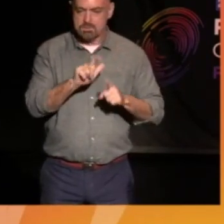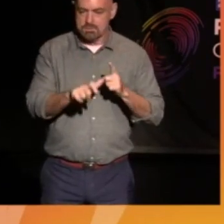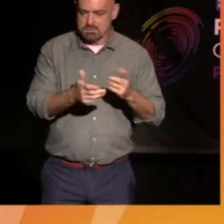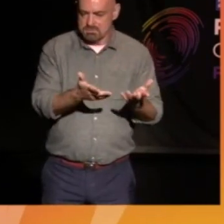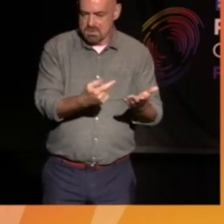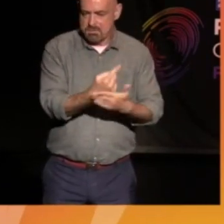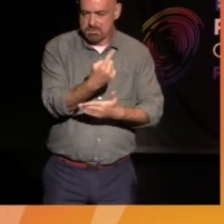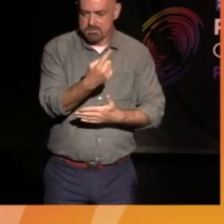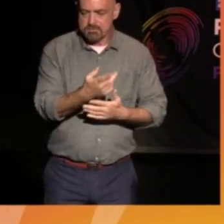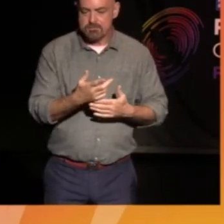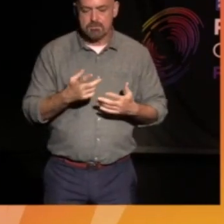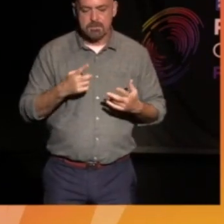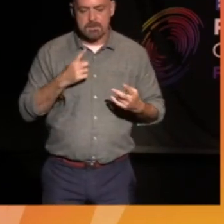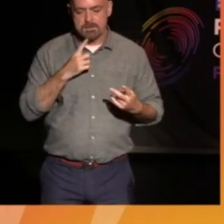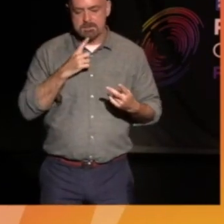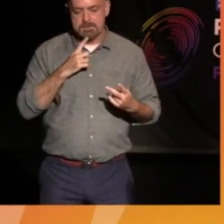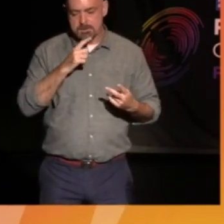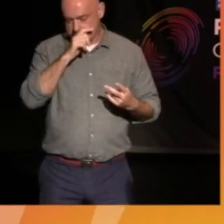and